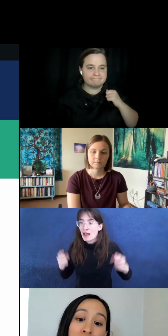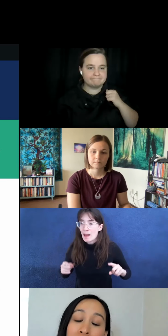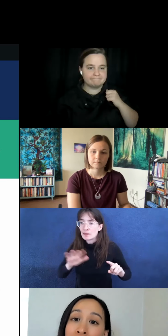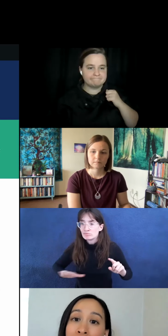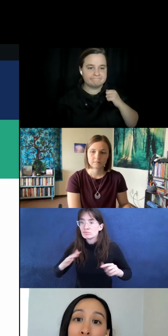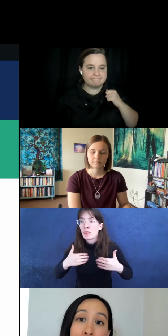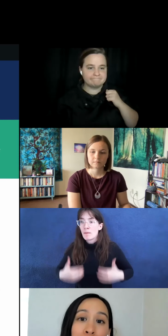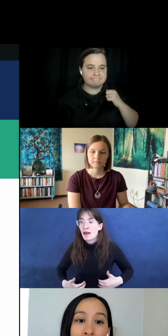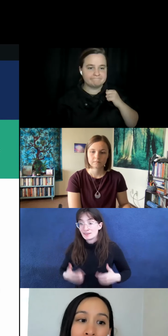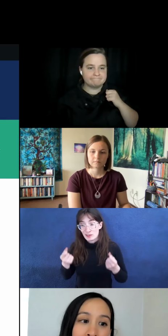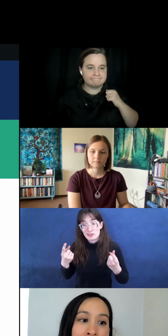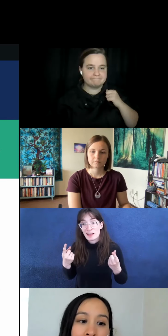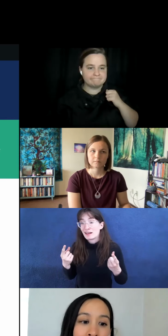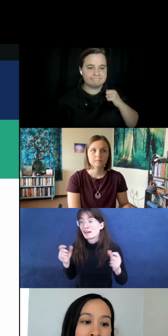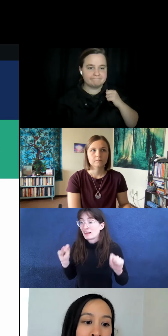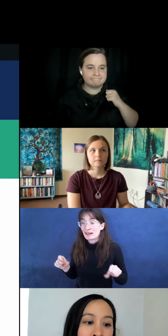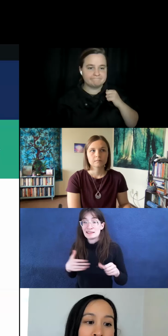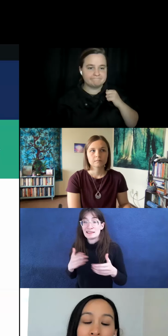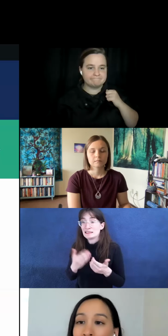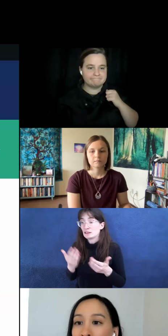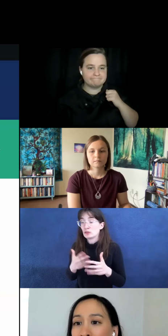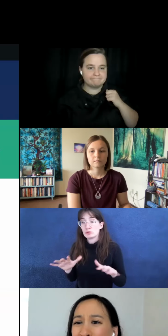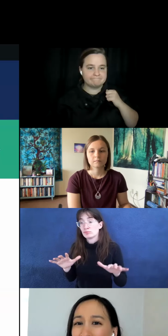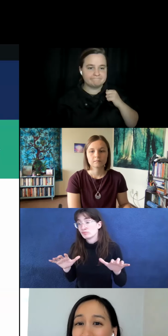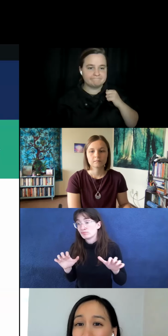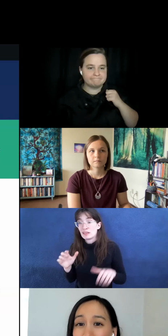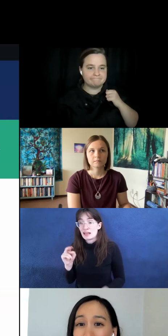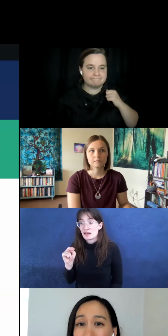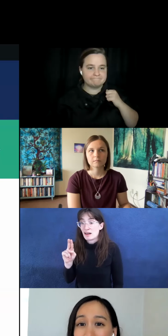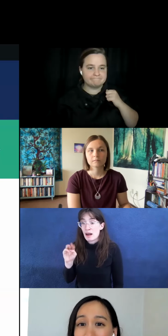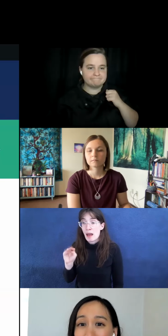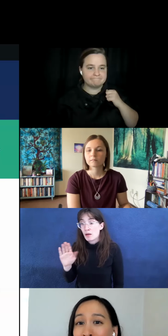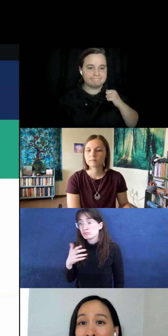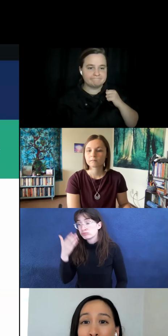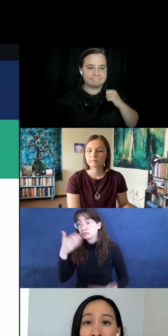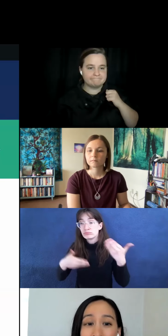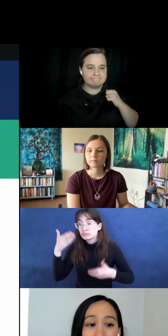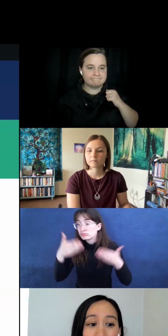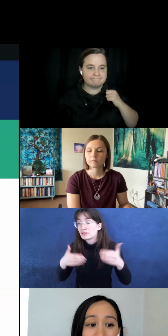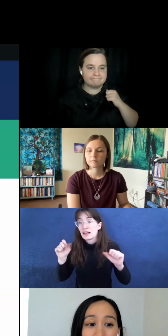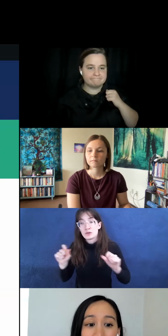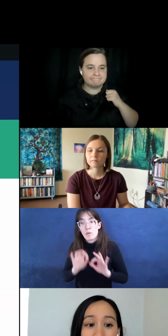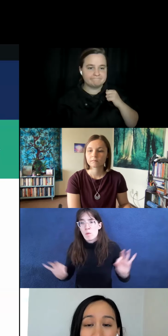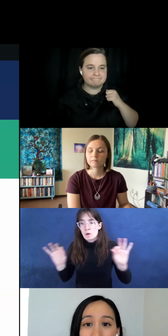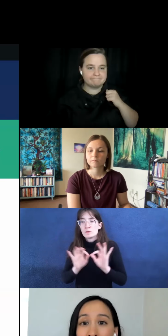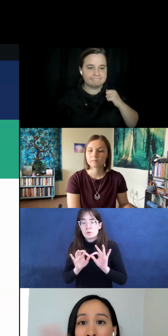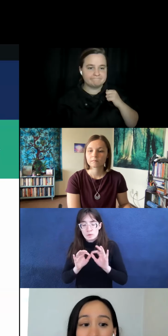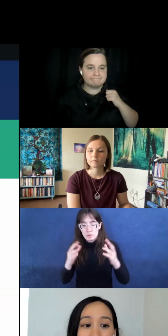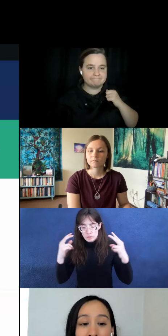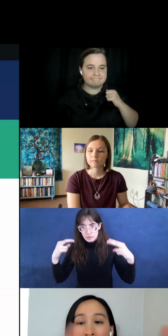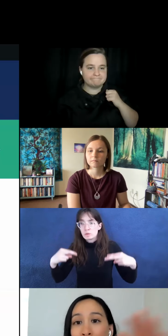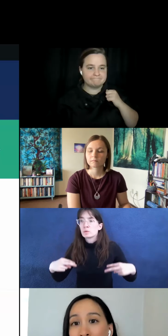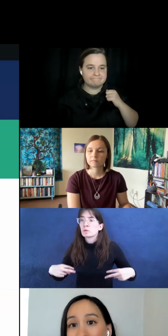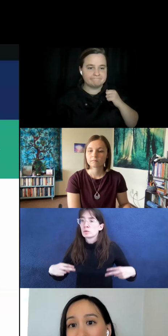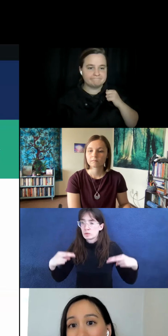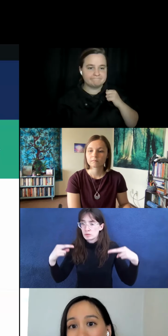feel really numb to it. Any questions about, so thinking of a pendulum, going from